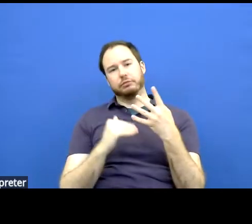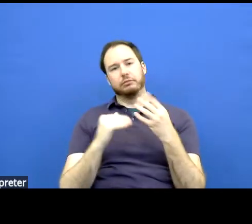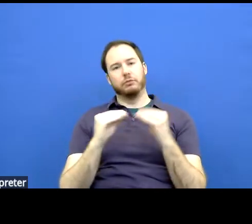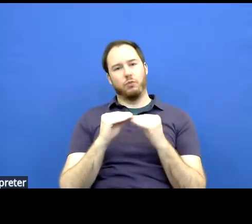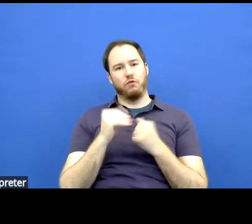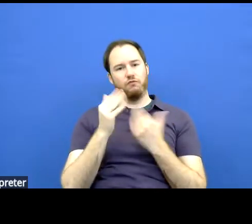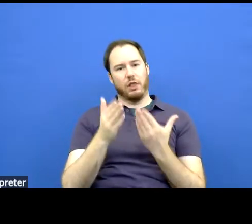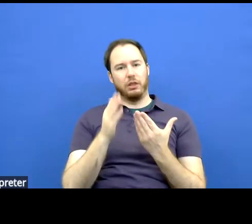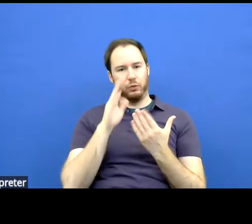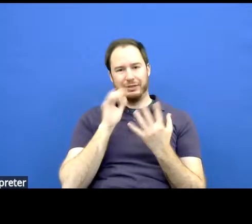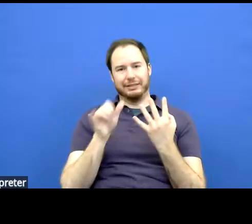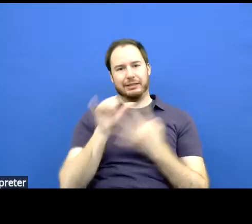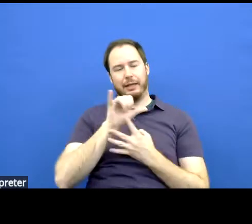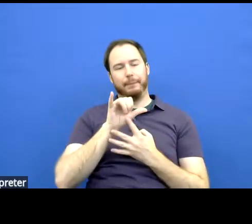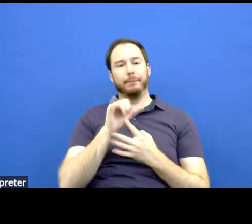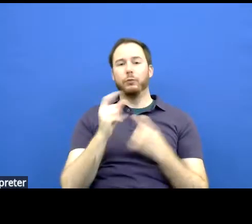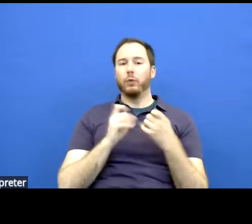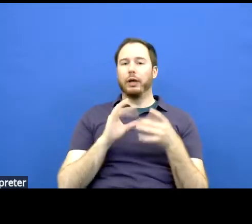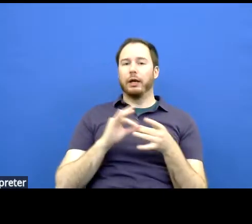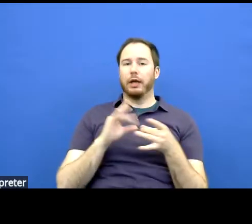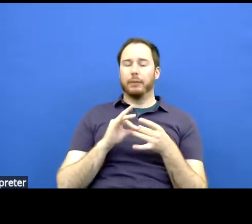other questions, comments?